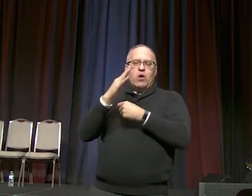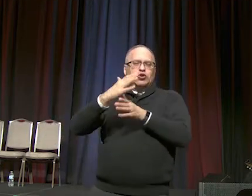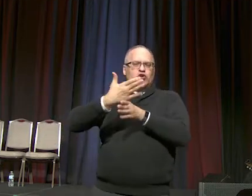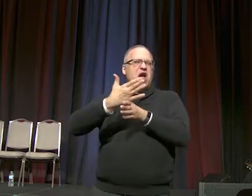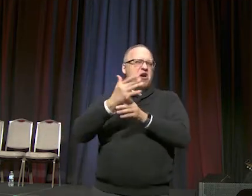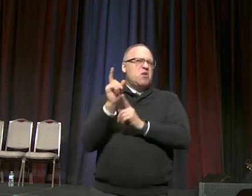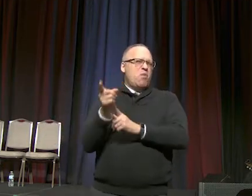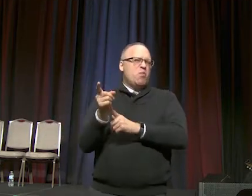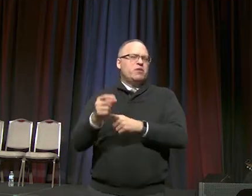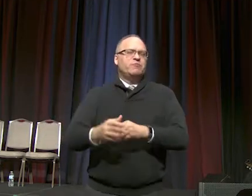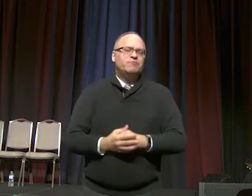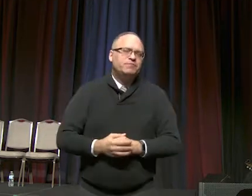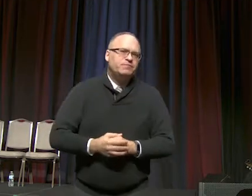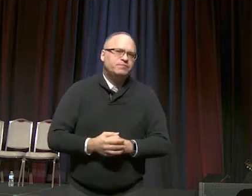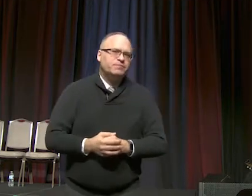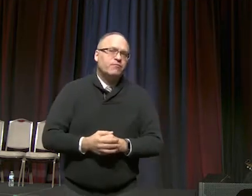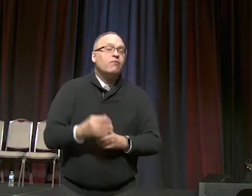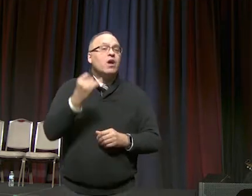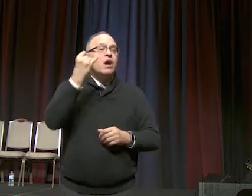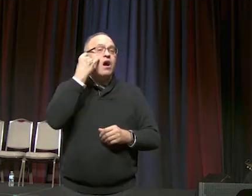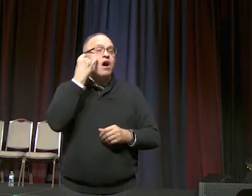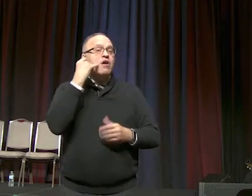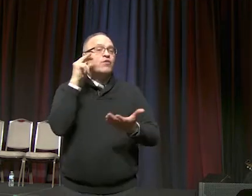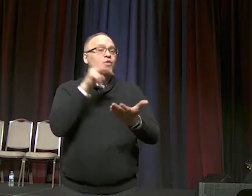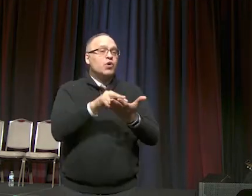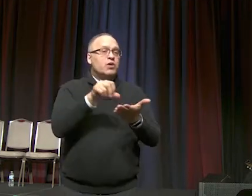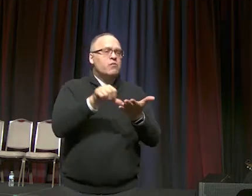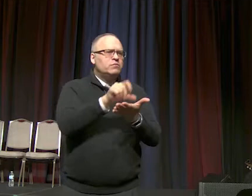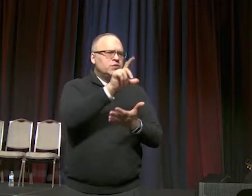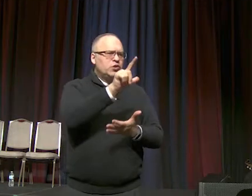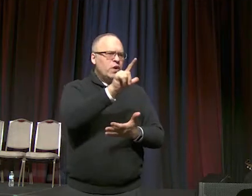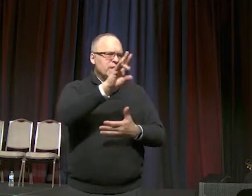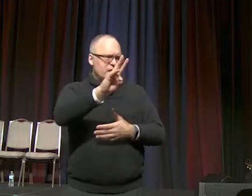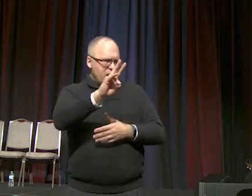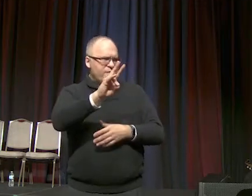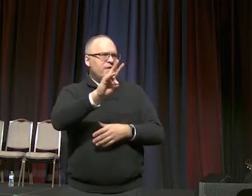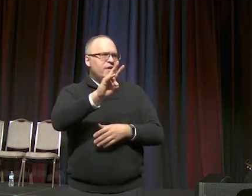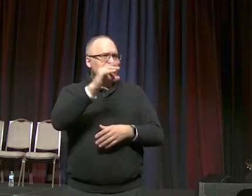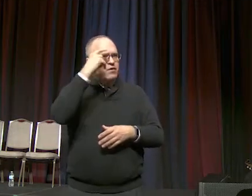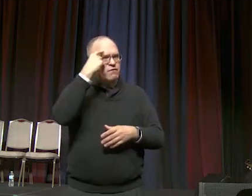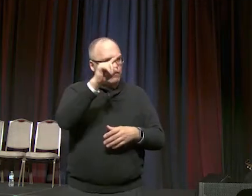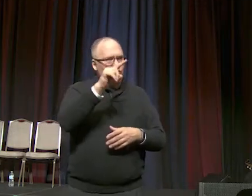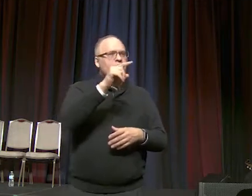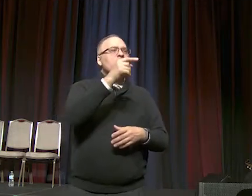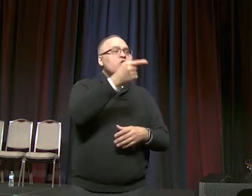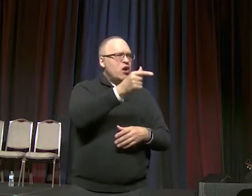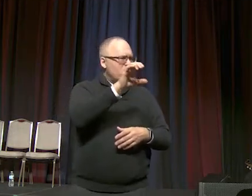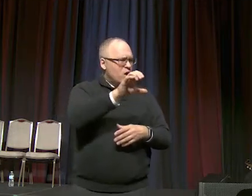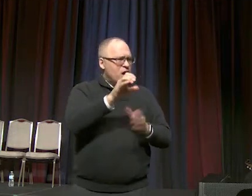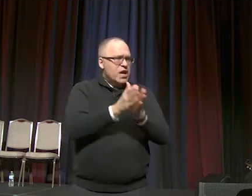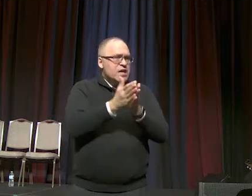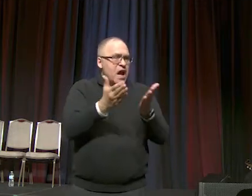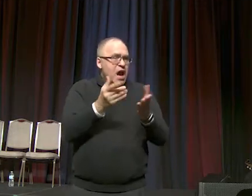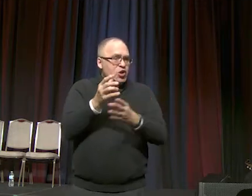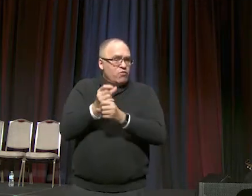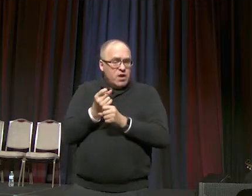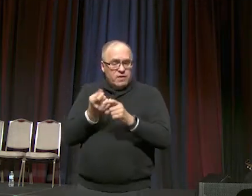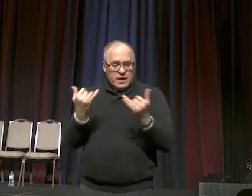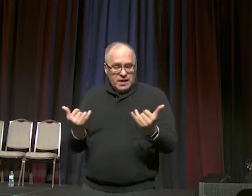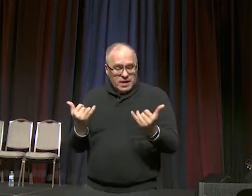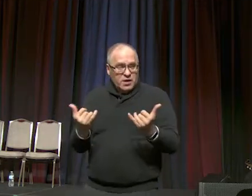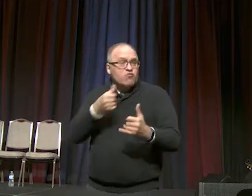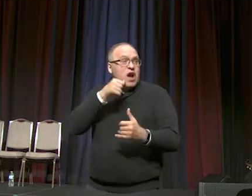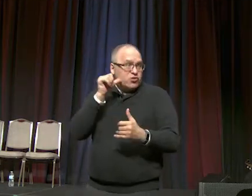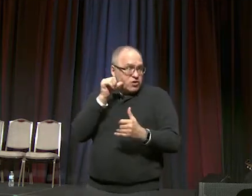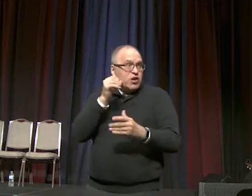moment. If you turn to page 27 of the General Conference Guide that you received at registration, you